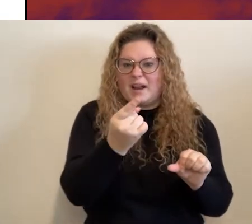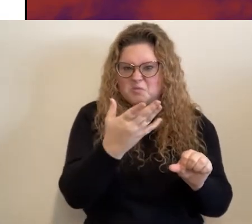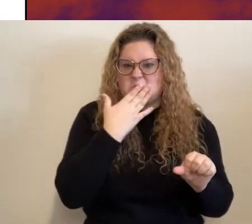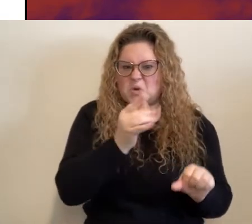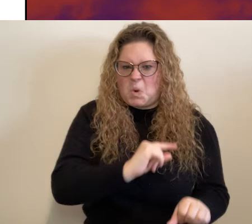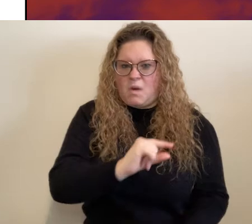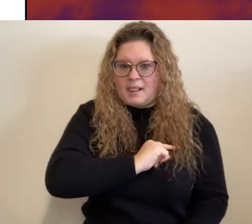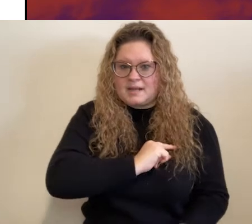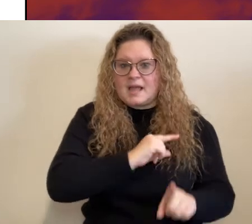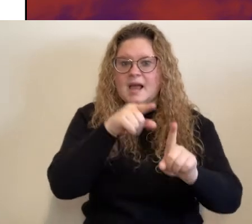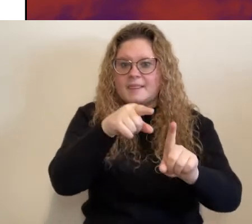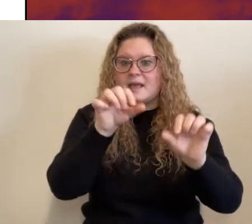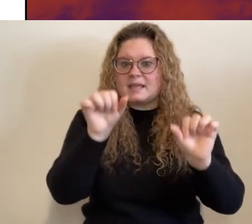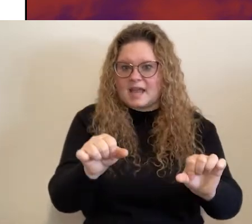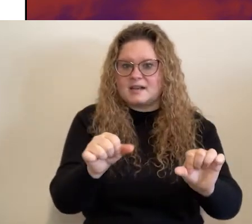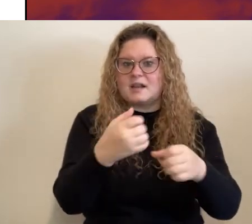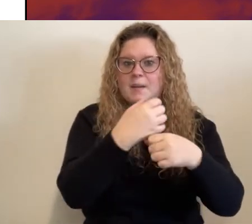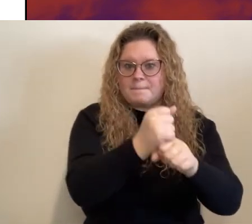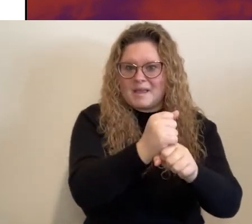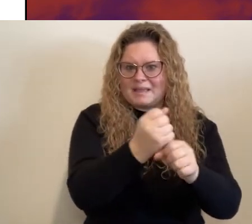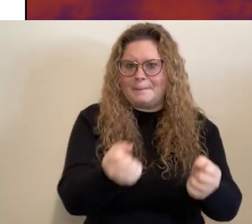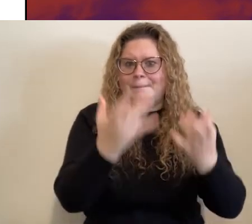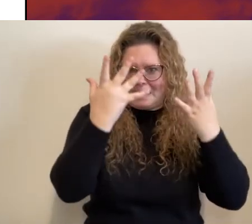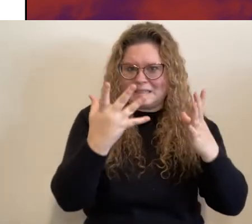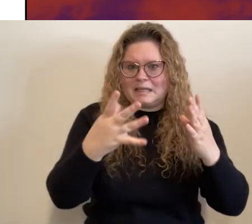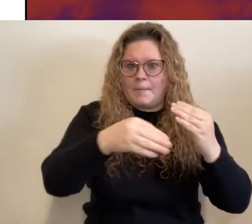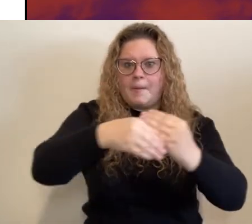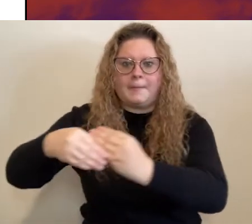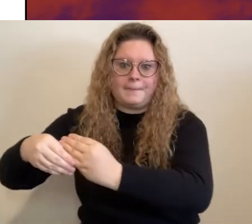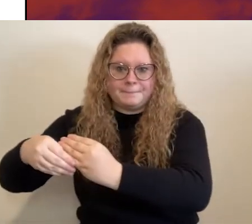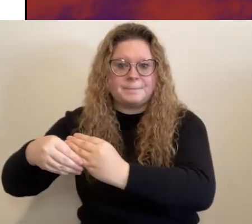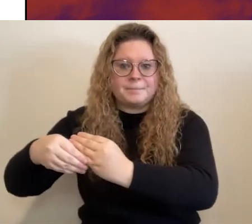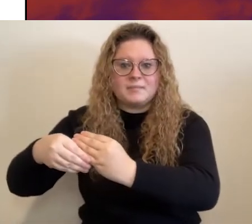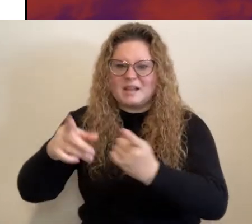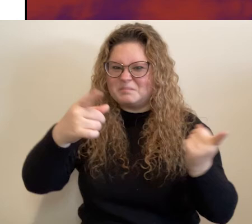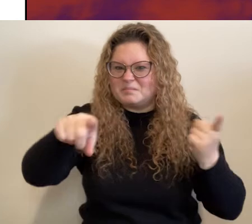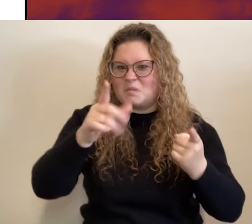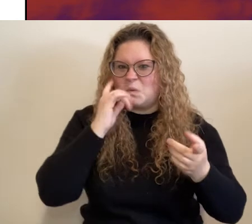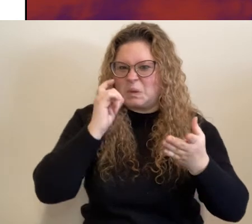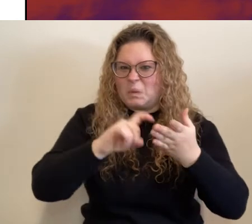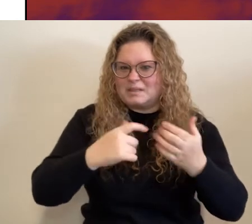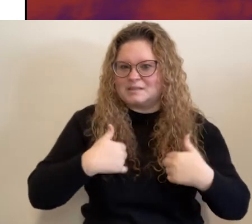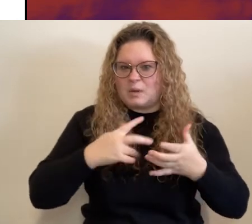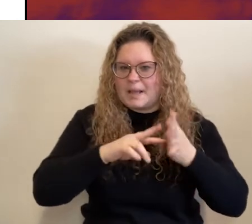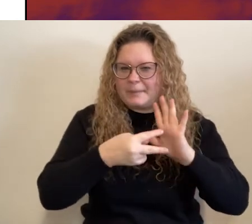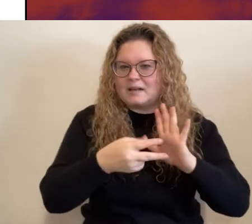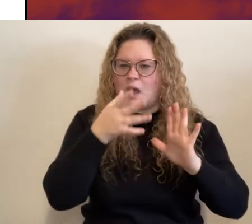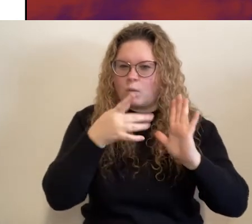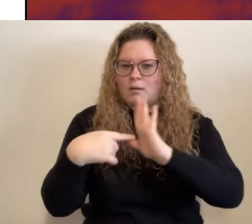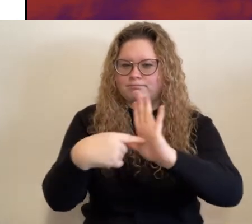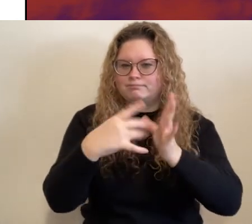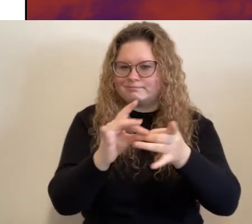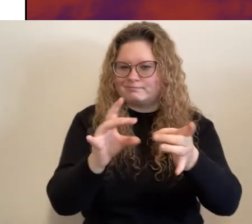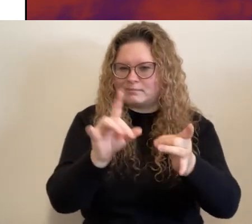can multiply and make a bajillion things off of it. And you'll notice what I mean by that when we get into later of the